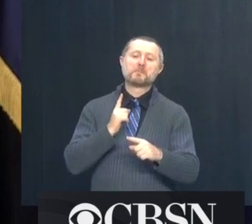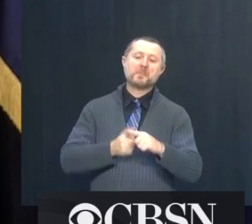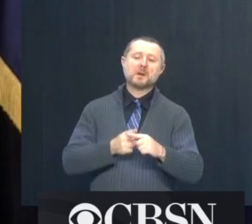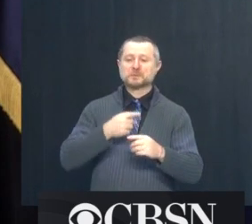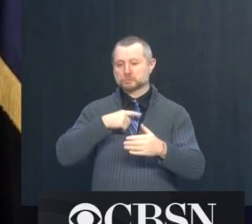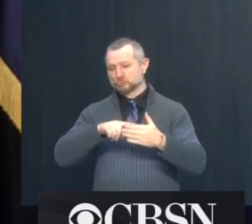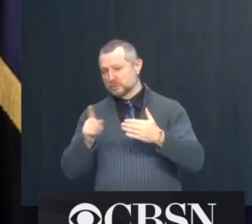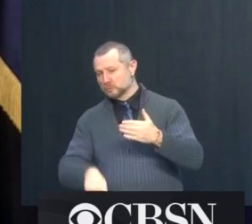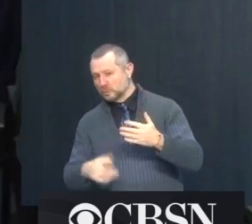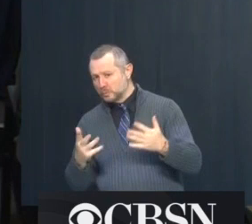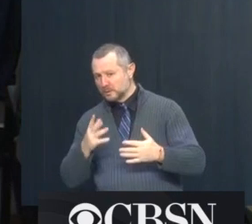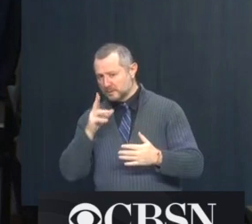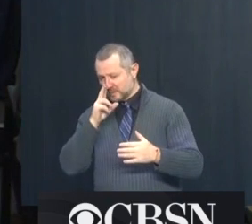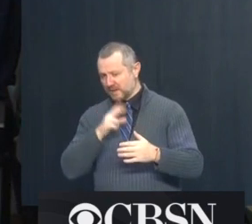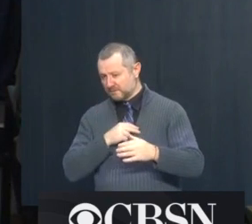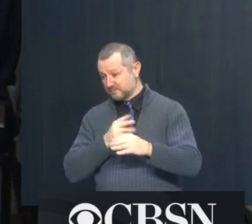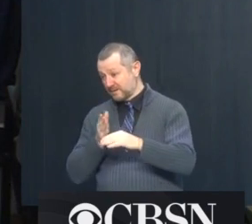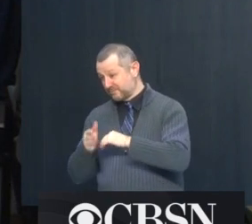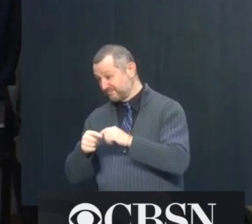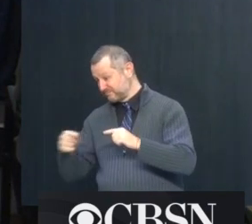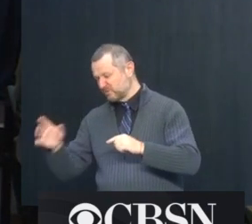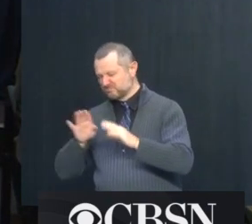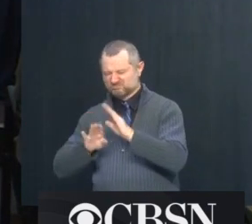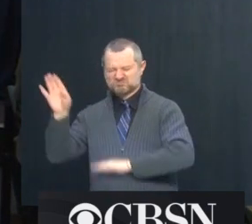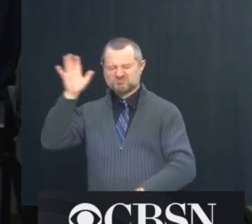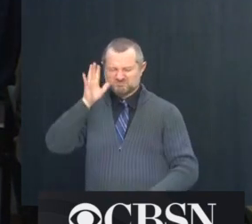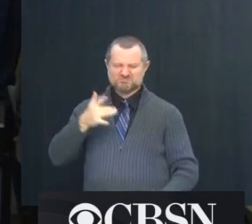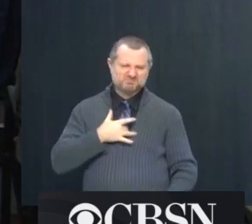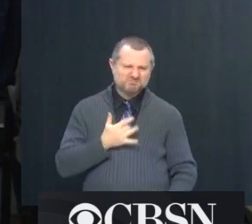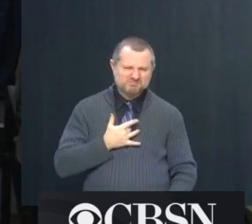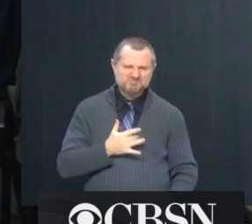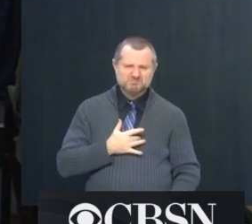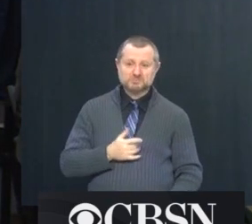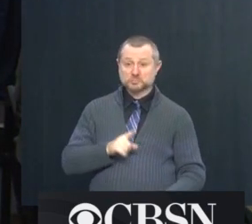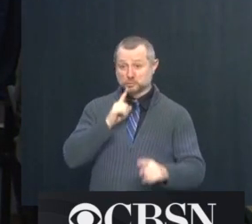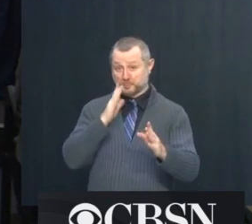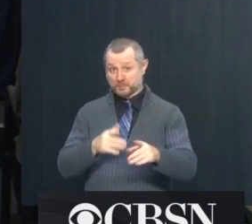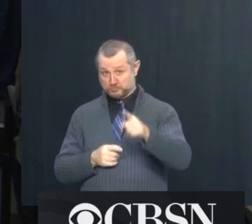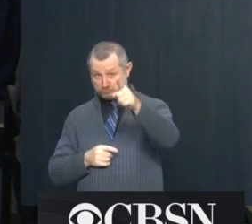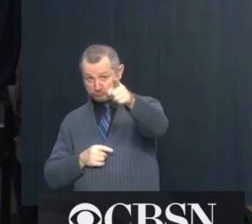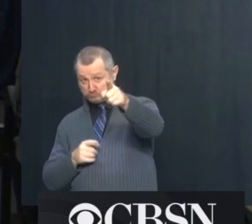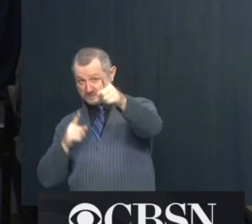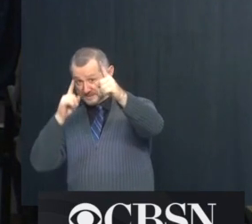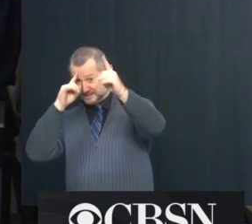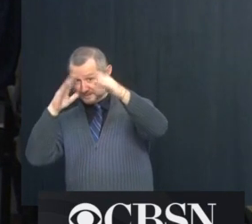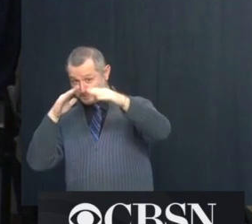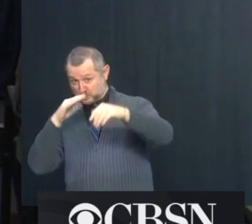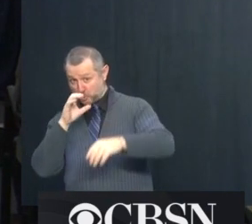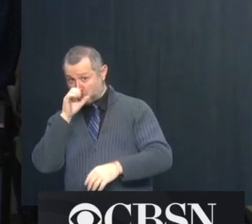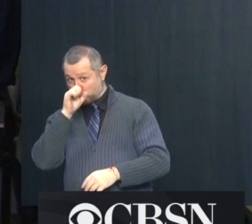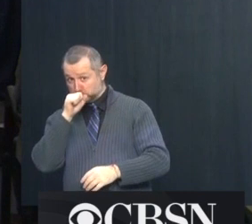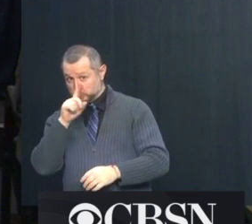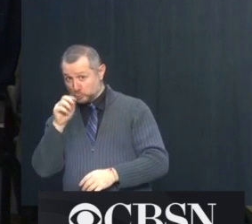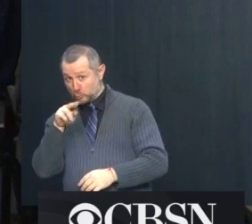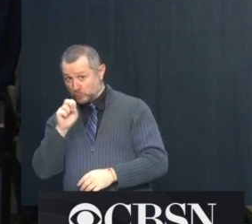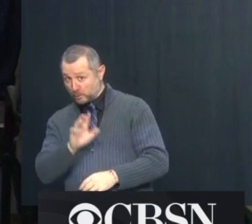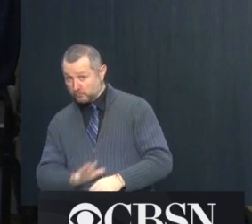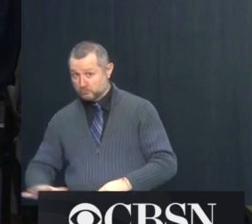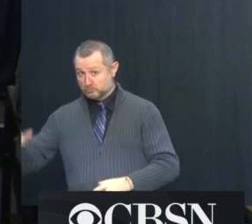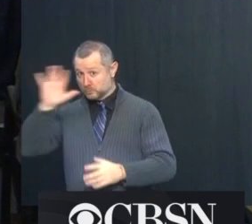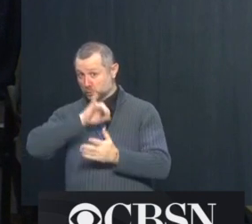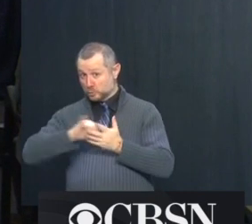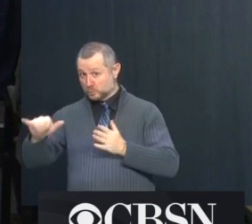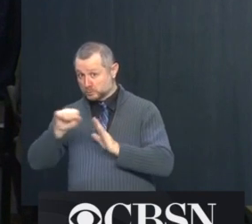think they're going to be dramatic. So do you expect fewer or more orange zones in the state, given this new layer of